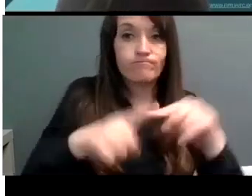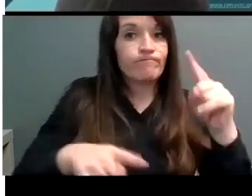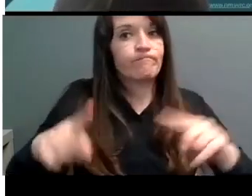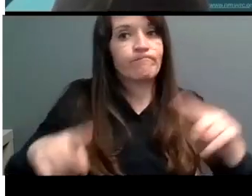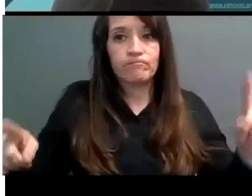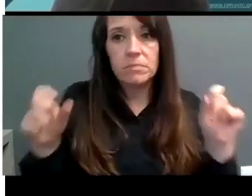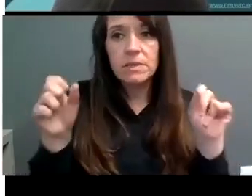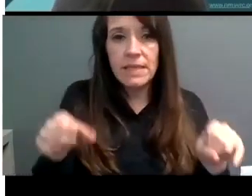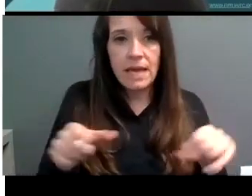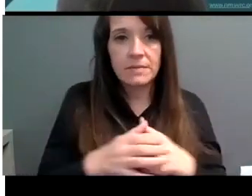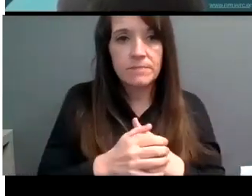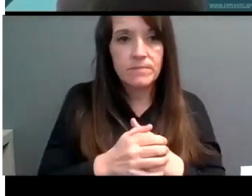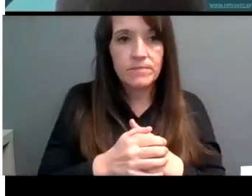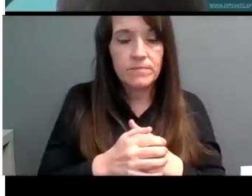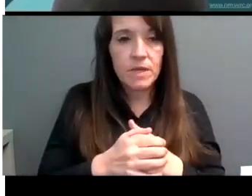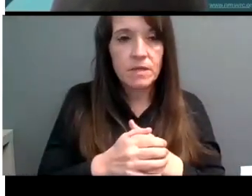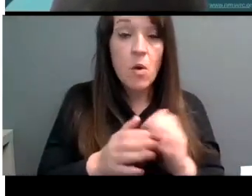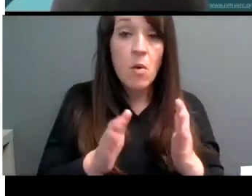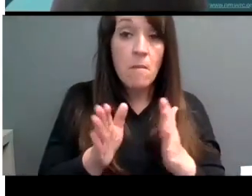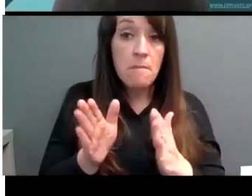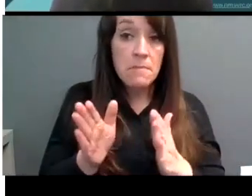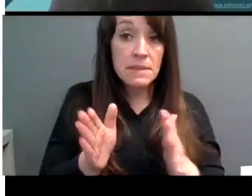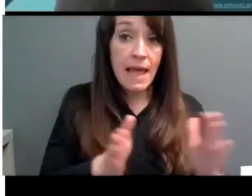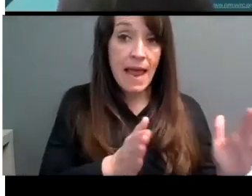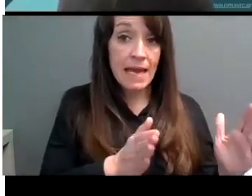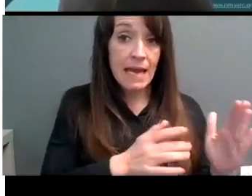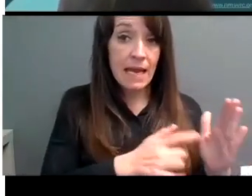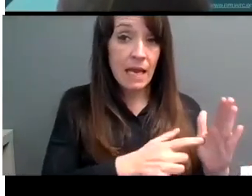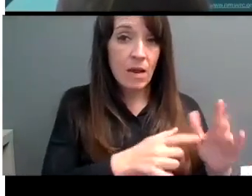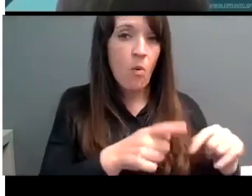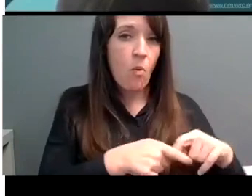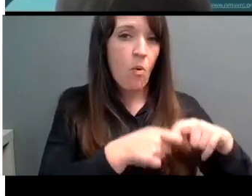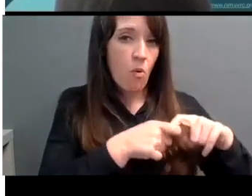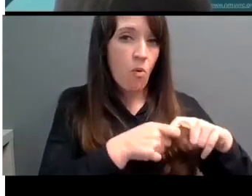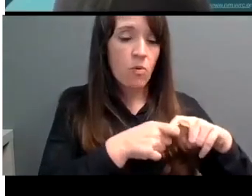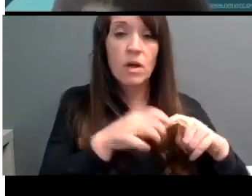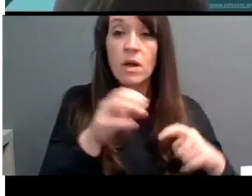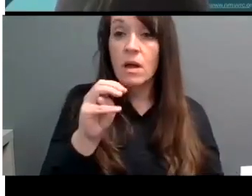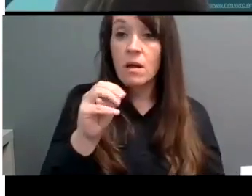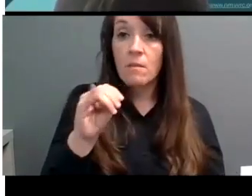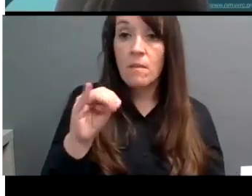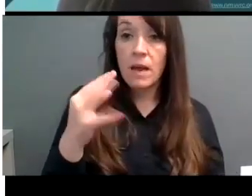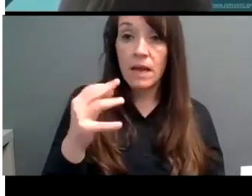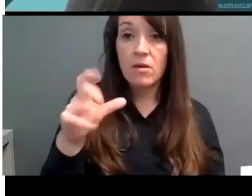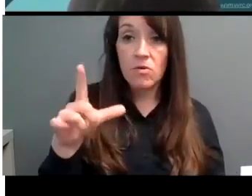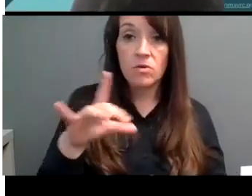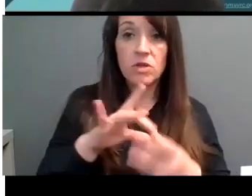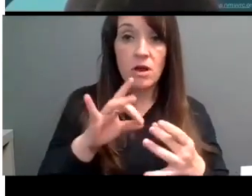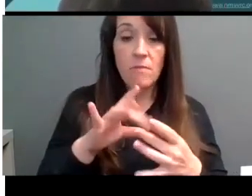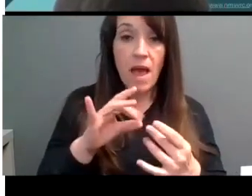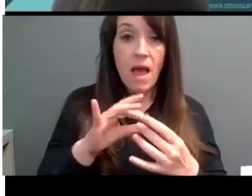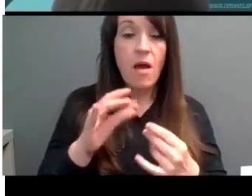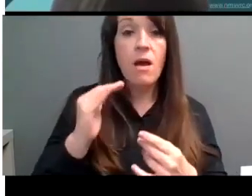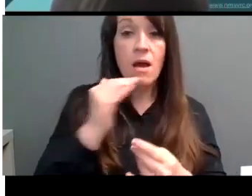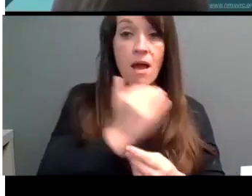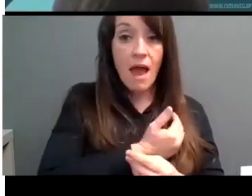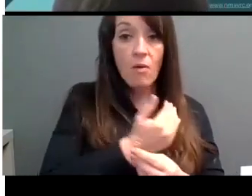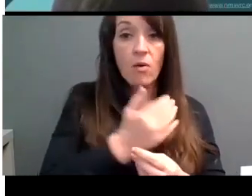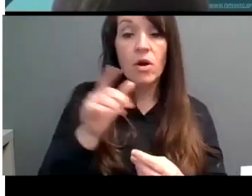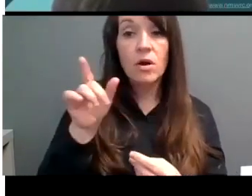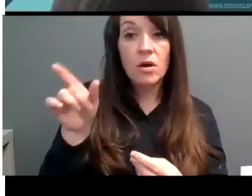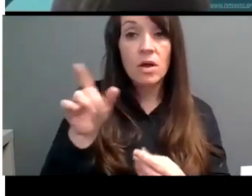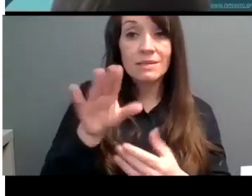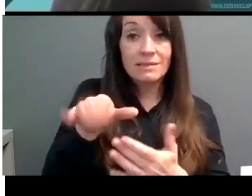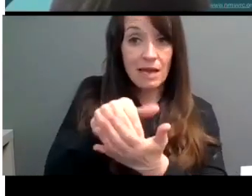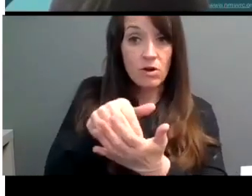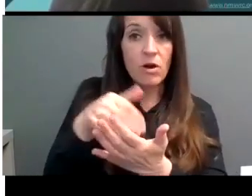going to talk about planning today, although as Michael mentioned earlier, we do have a large preparedness area within our center.